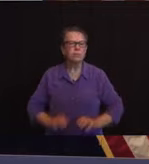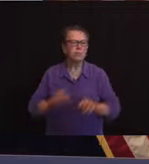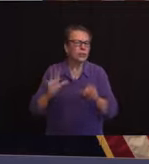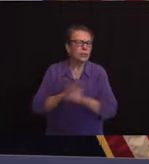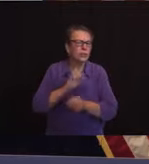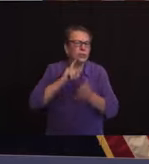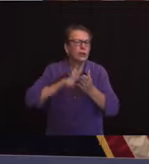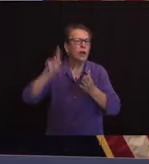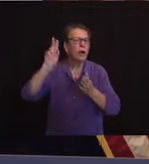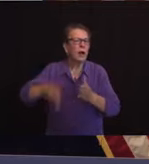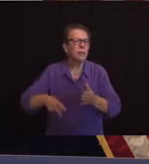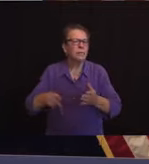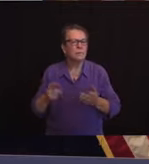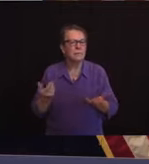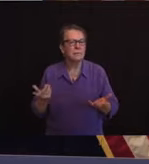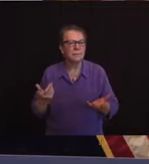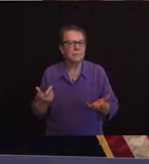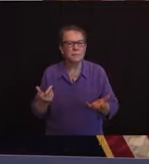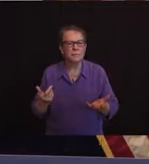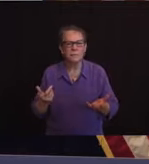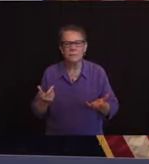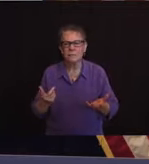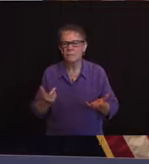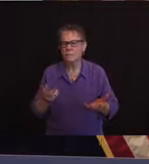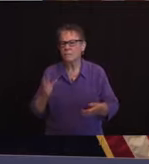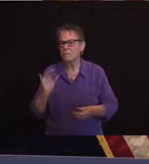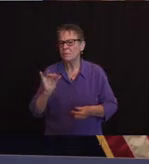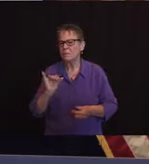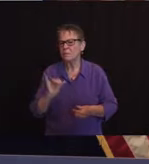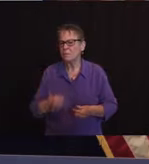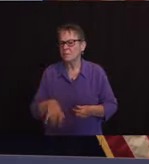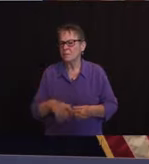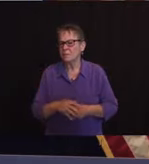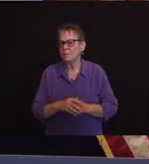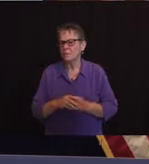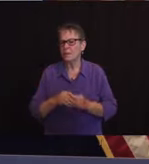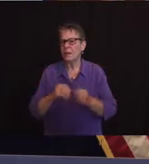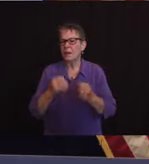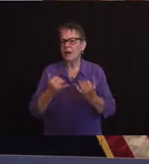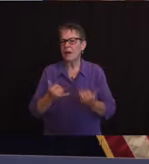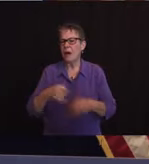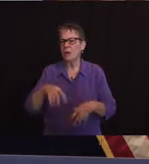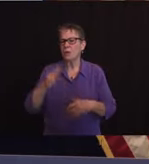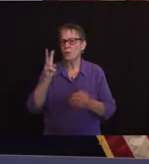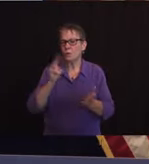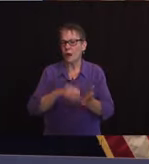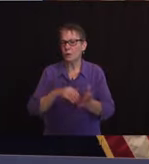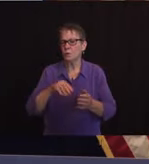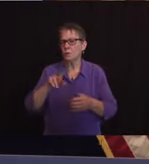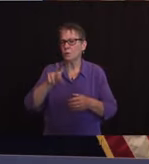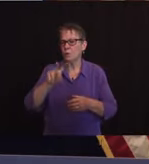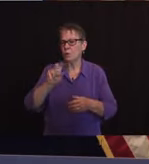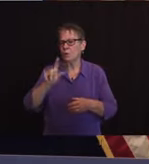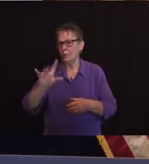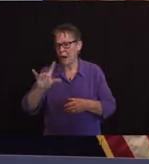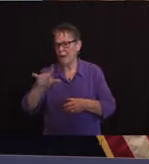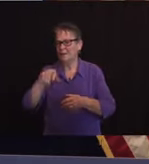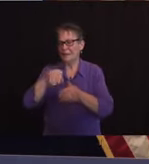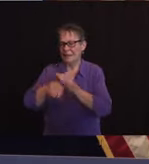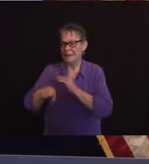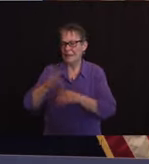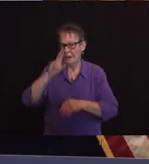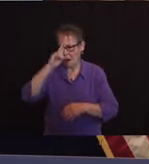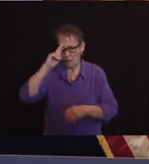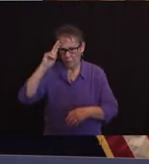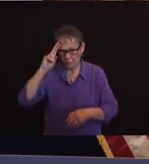our hospitals reported 2,225 hospitalizations of COVID-19 positive patients and PUIs,